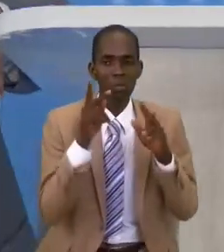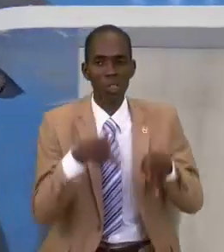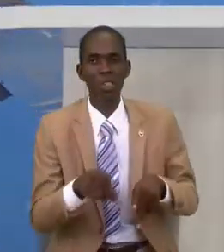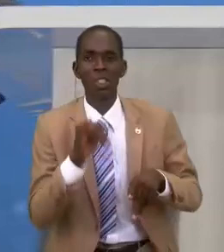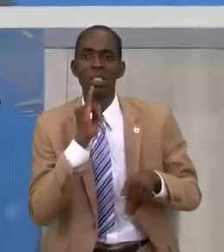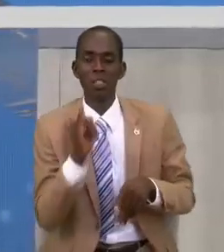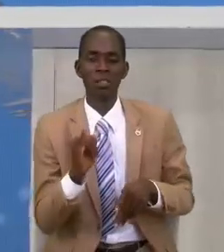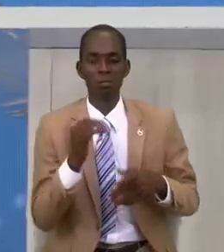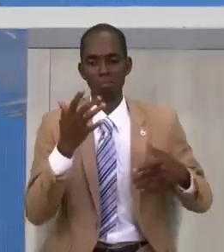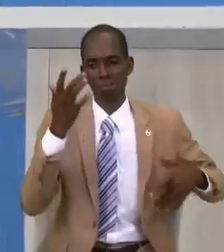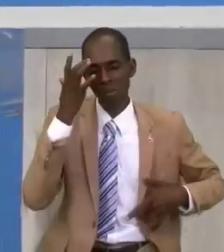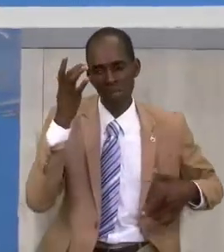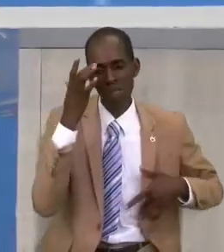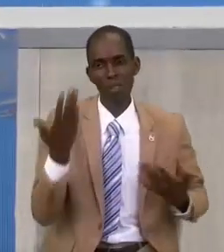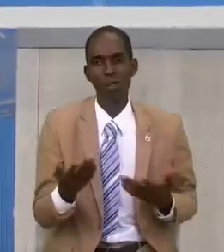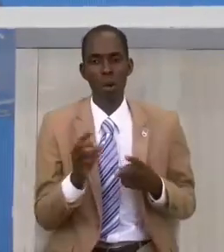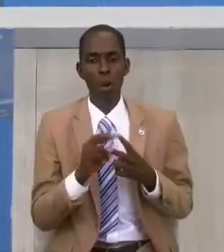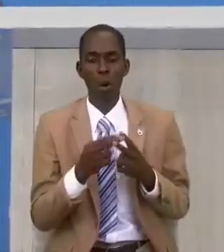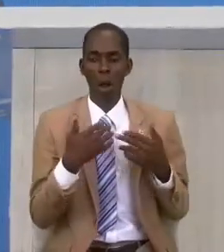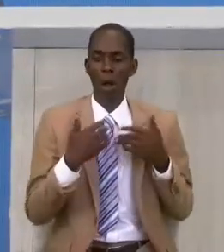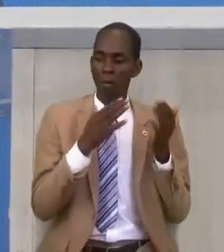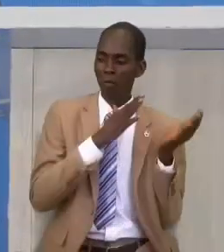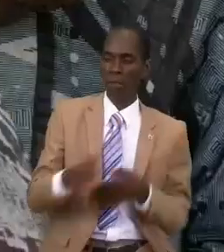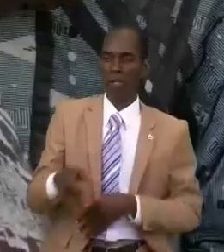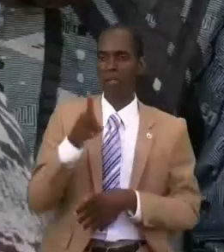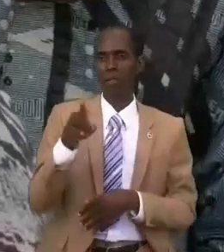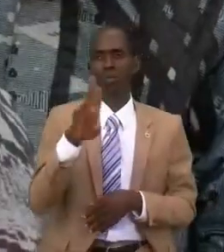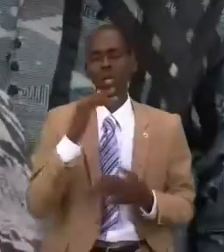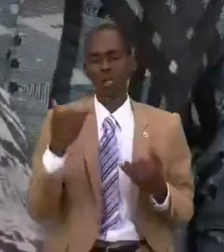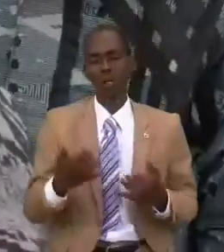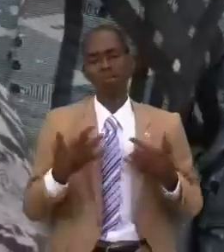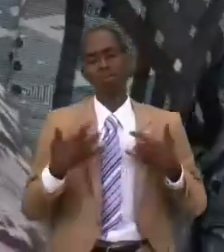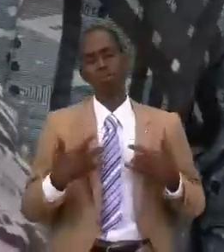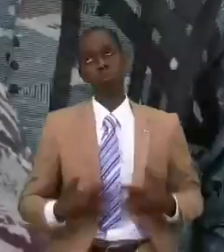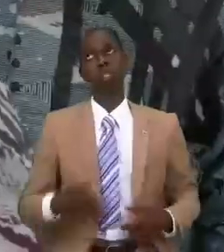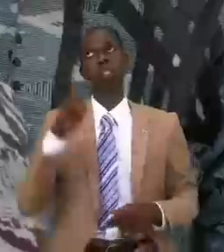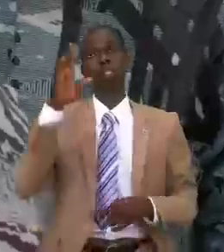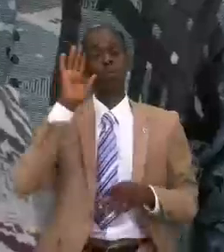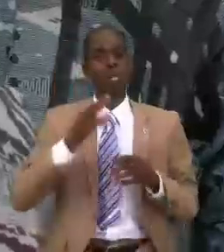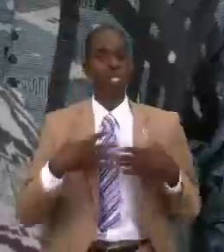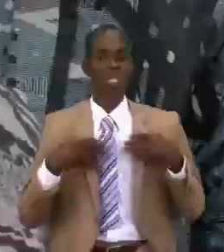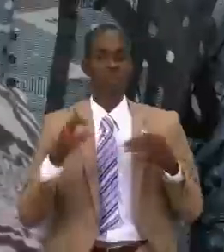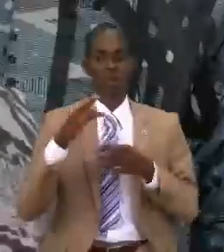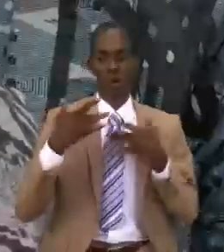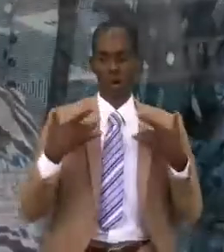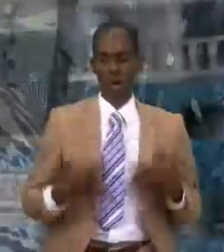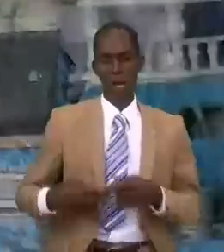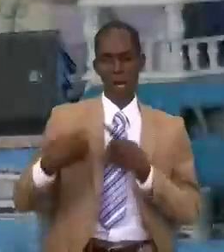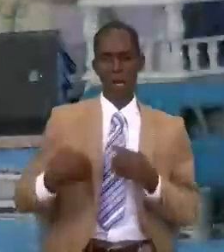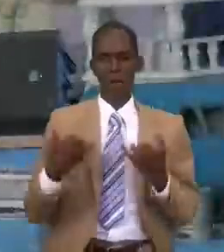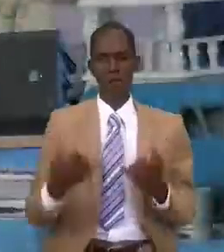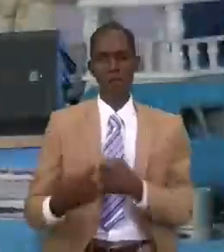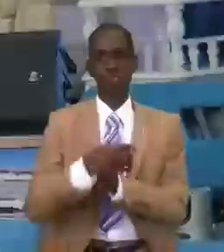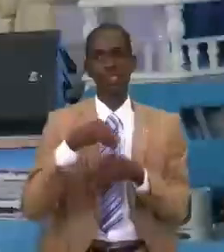brokenhearted, he will heal your broken heart today in Jesus' name. And those people, your loved ones that